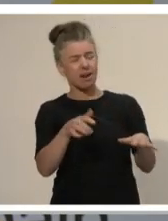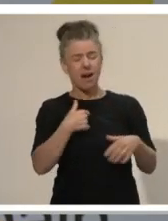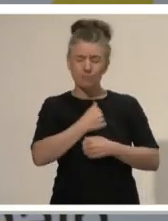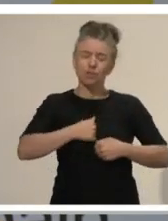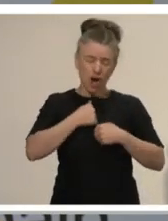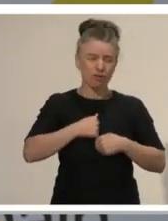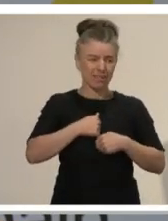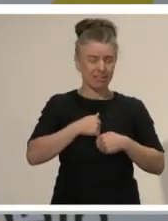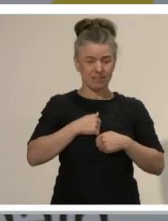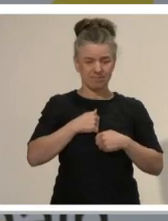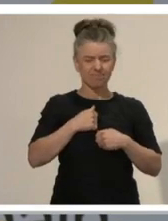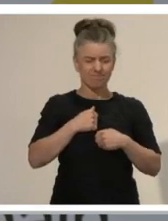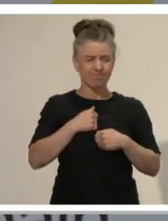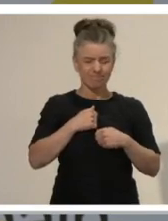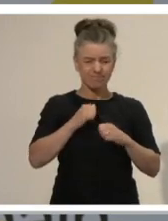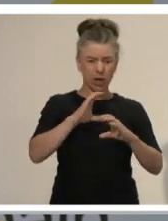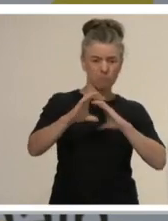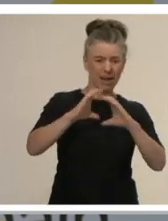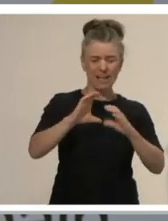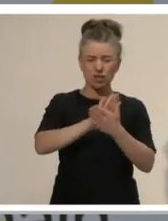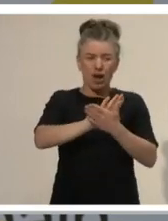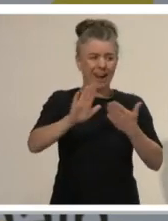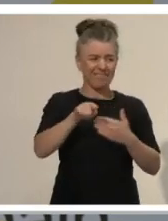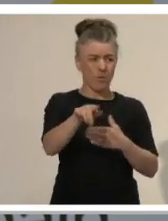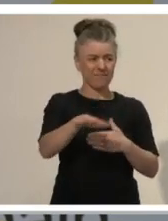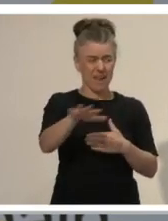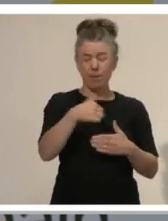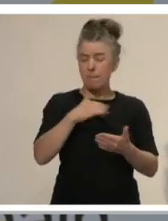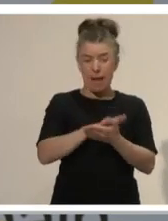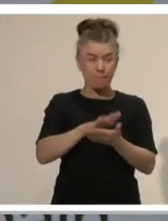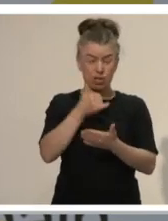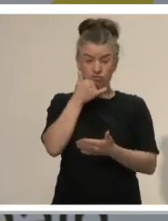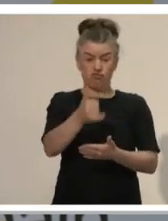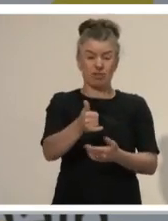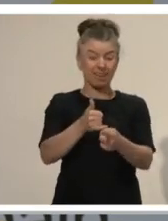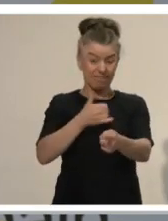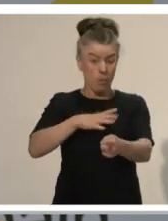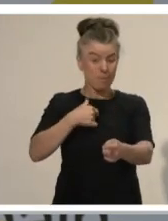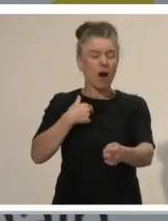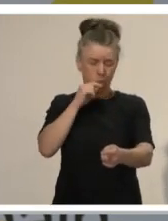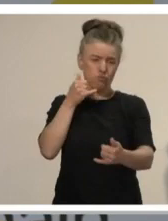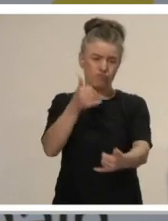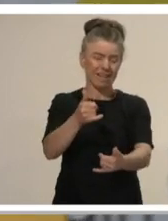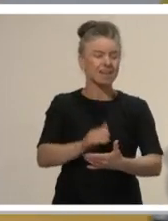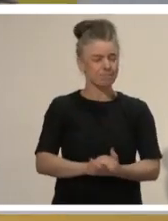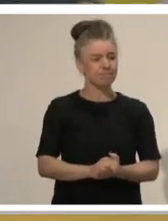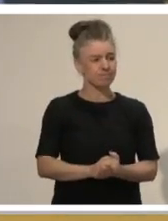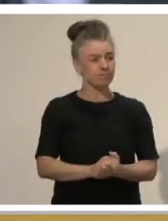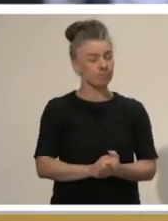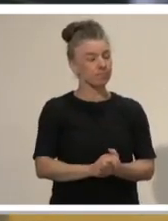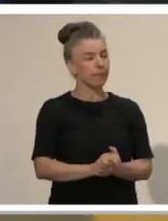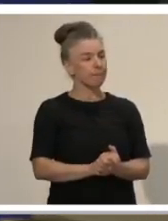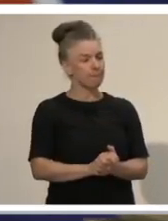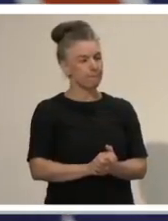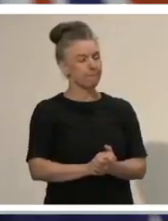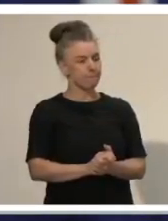that happened, and I'm certainly happy to be in touch with them personally if they would like to. We've also talked about in future maybe distinctions